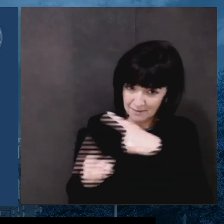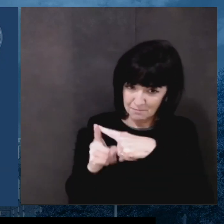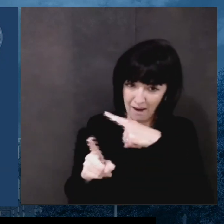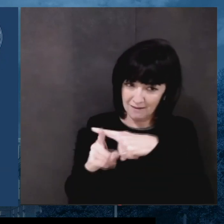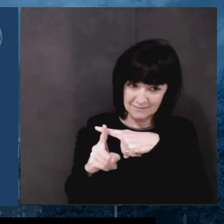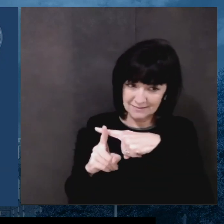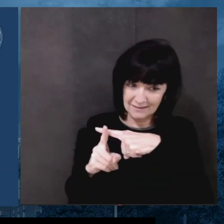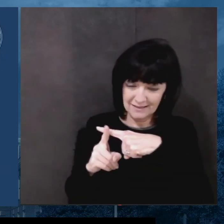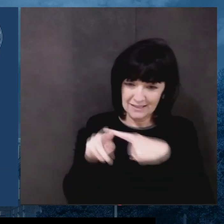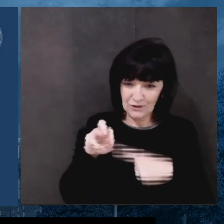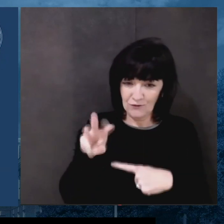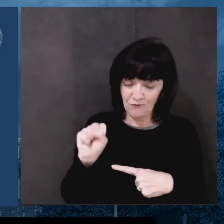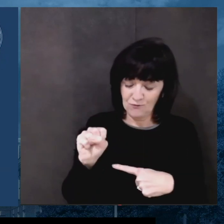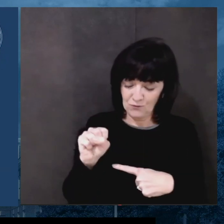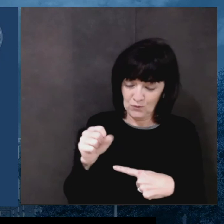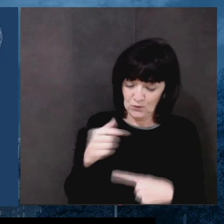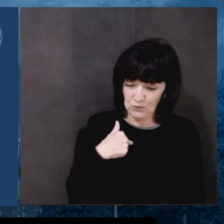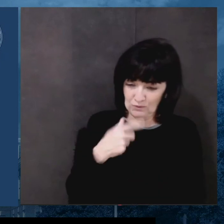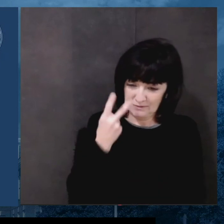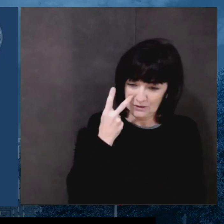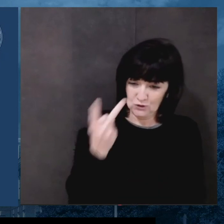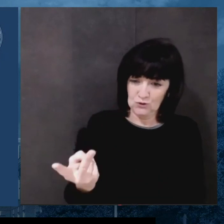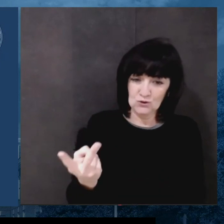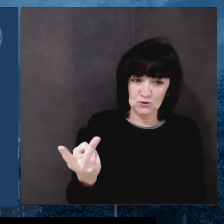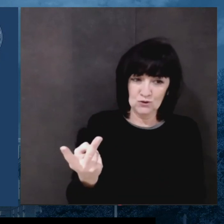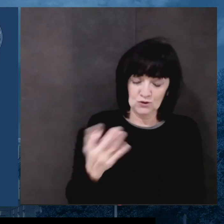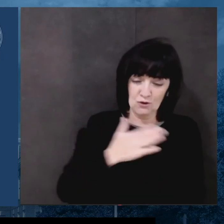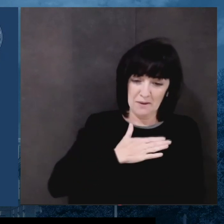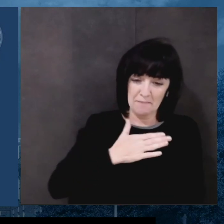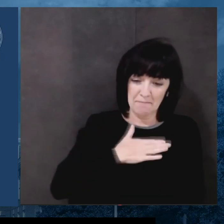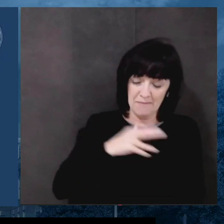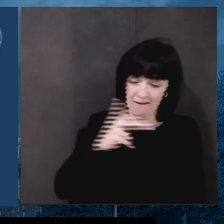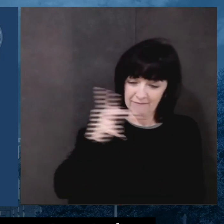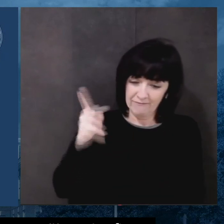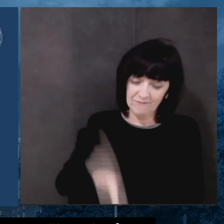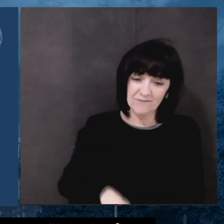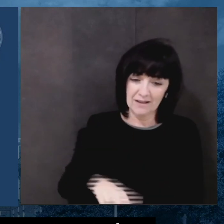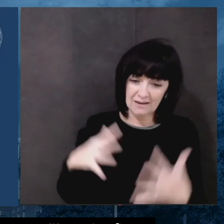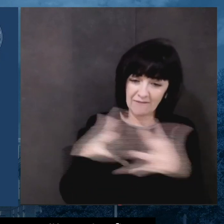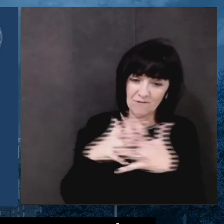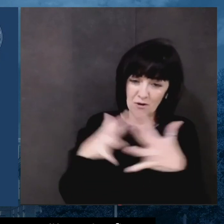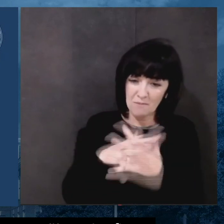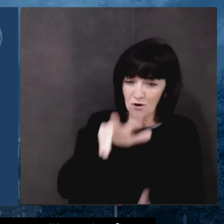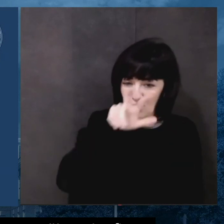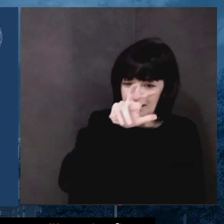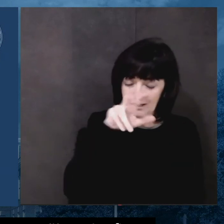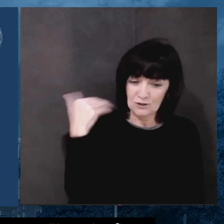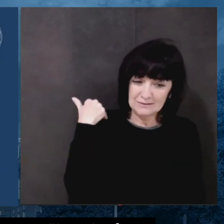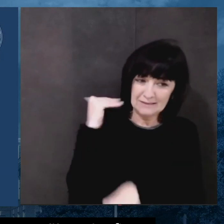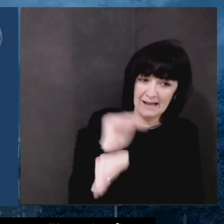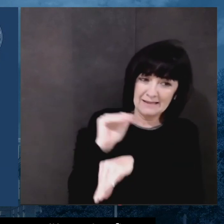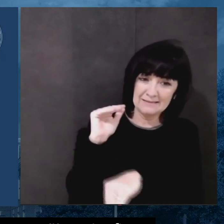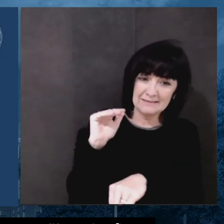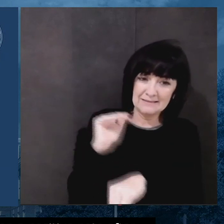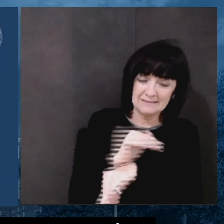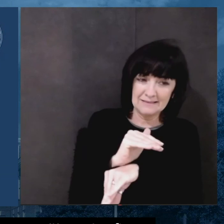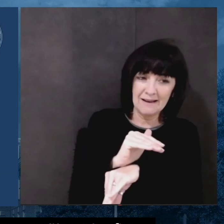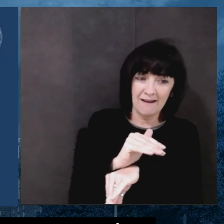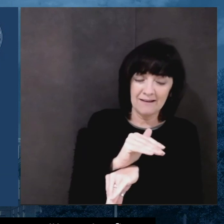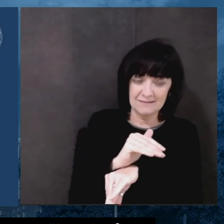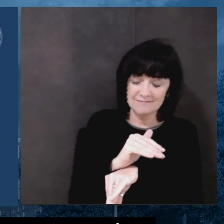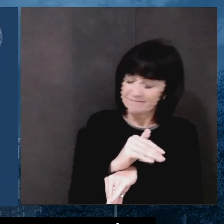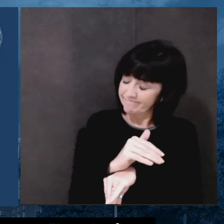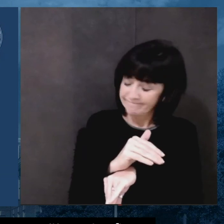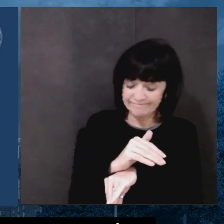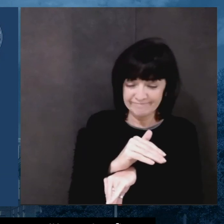After watching the performance of my Philadelphia Eagles last night on Monday Night Football, where